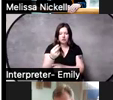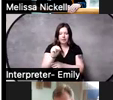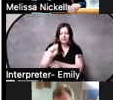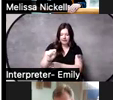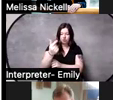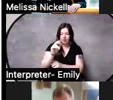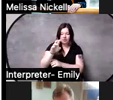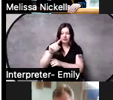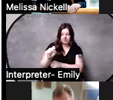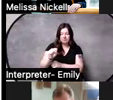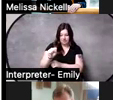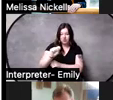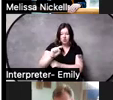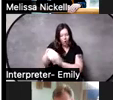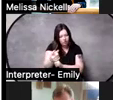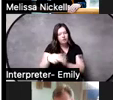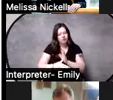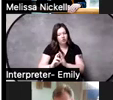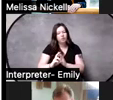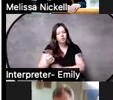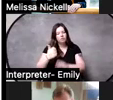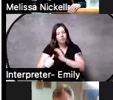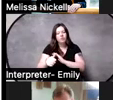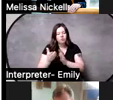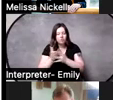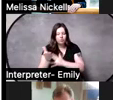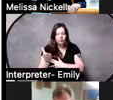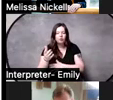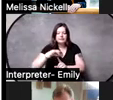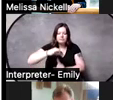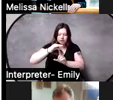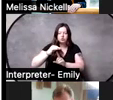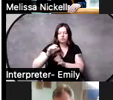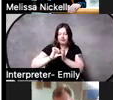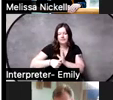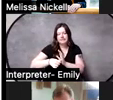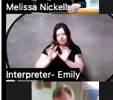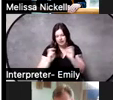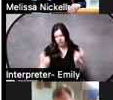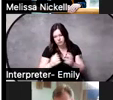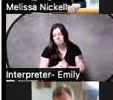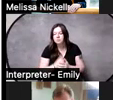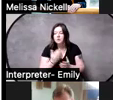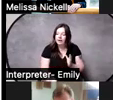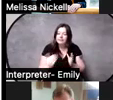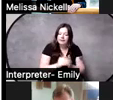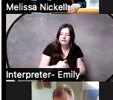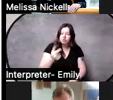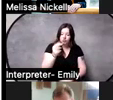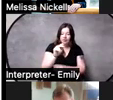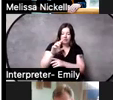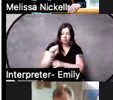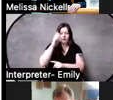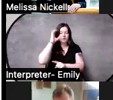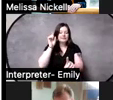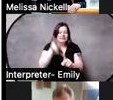So your grant gets assigned to a particular study section. Study sections can vary in